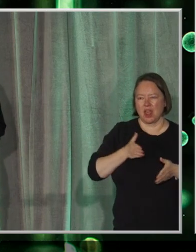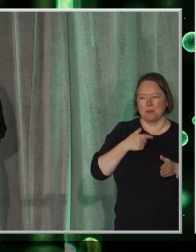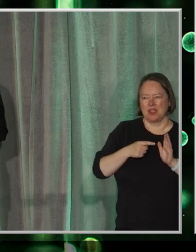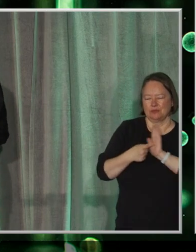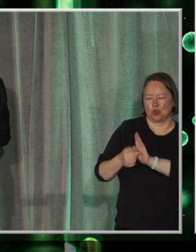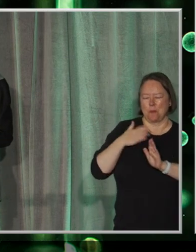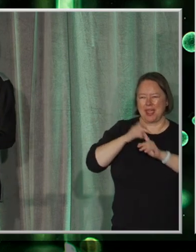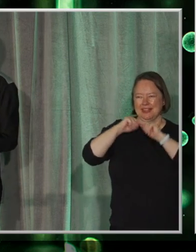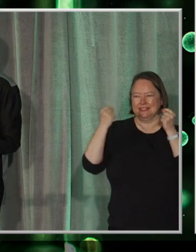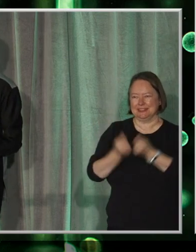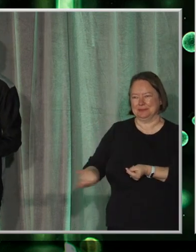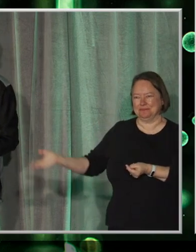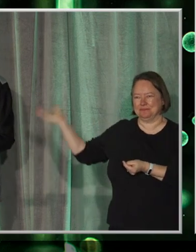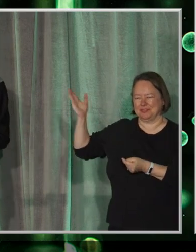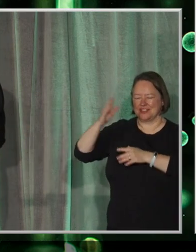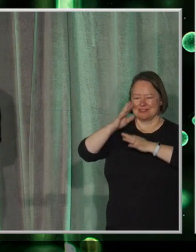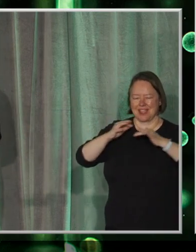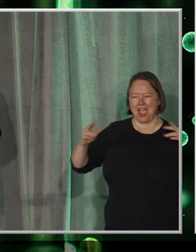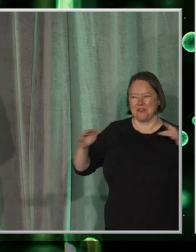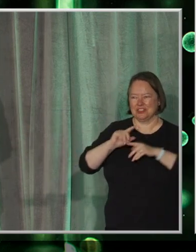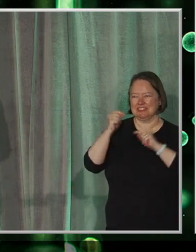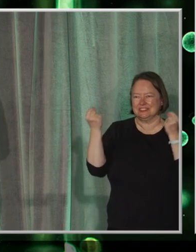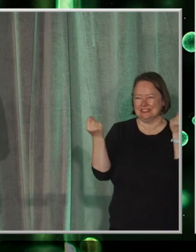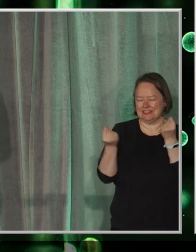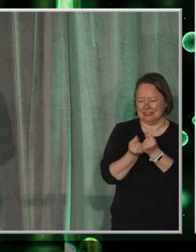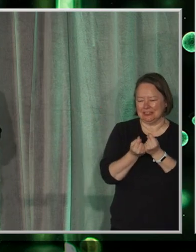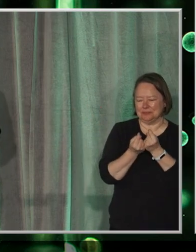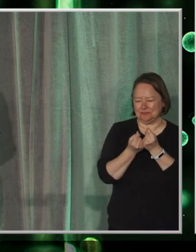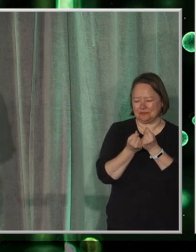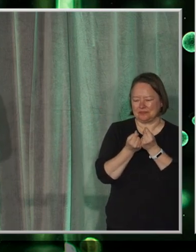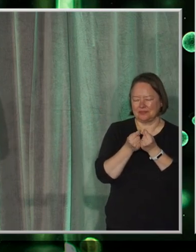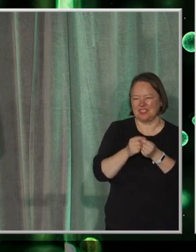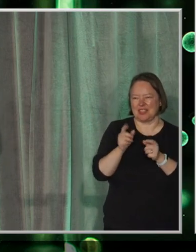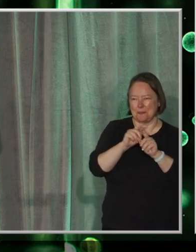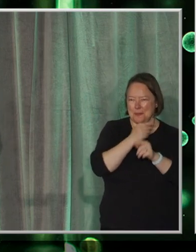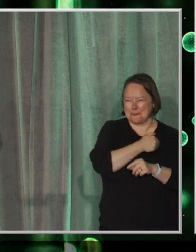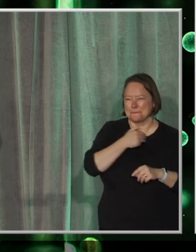present my team. It is a diverse team of interdisciplinary